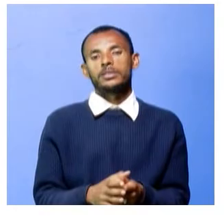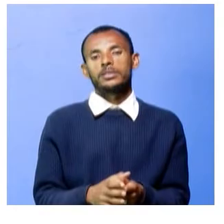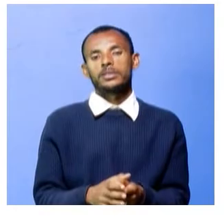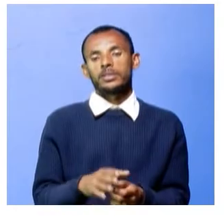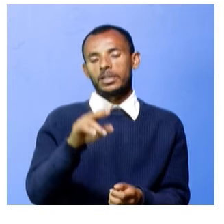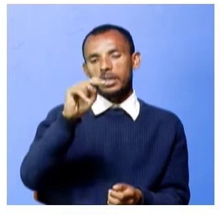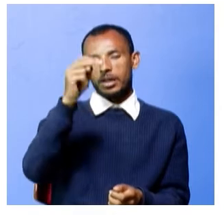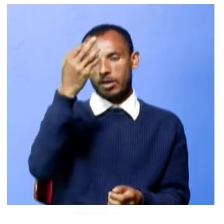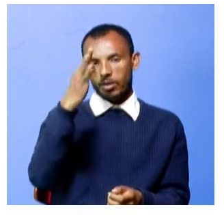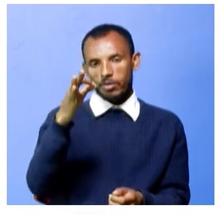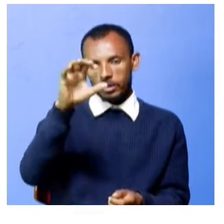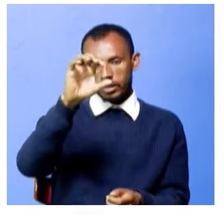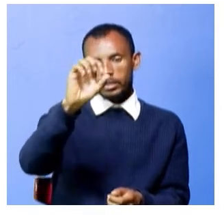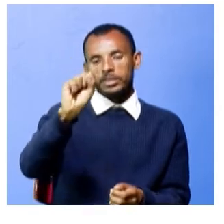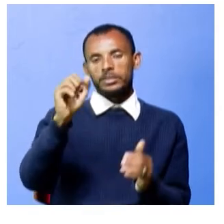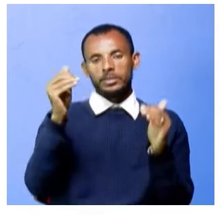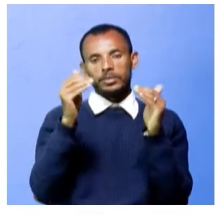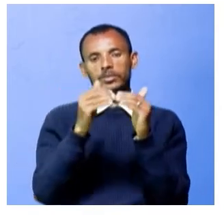s is